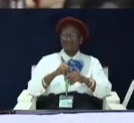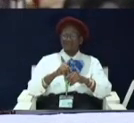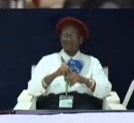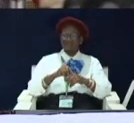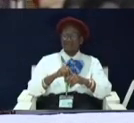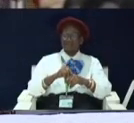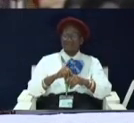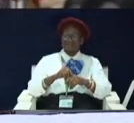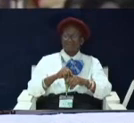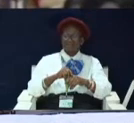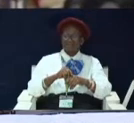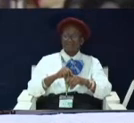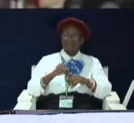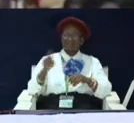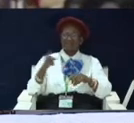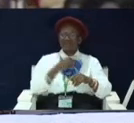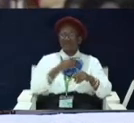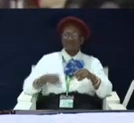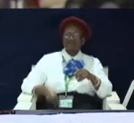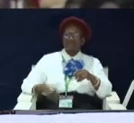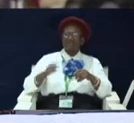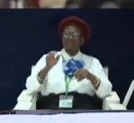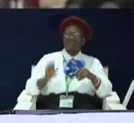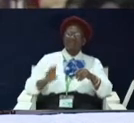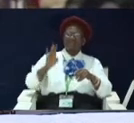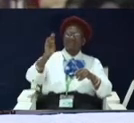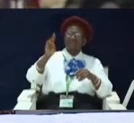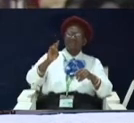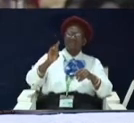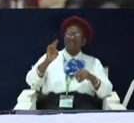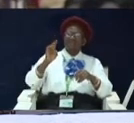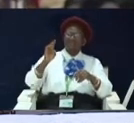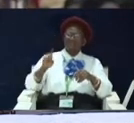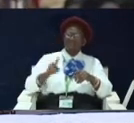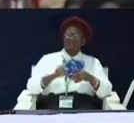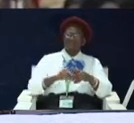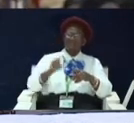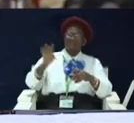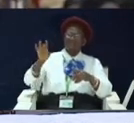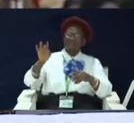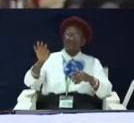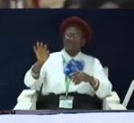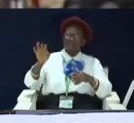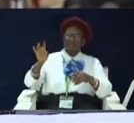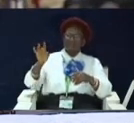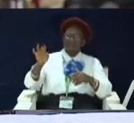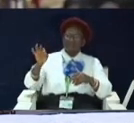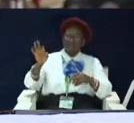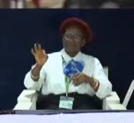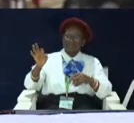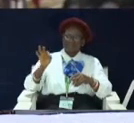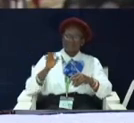7, 17 to 20. Oba keji ori keje, ese keta dilogun de ese ogun.